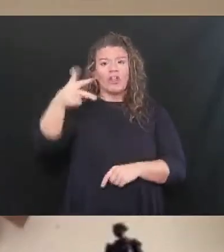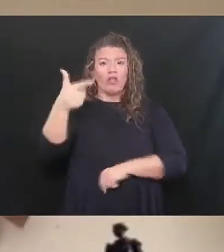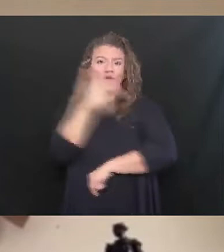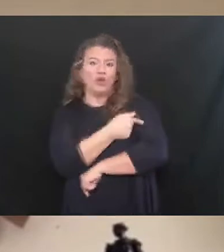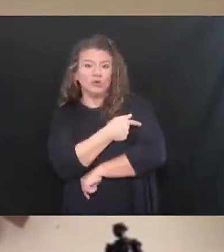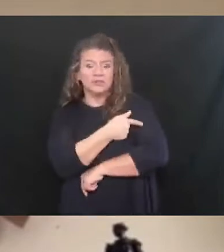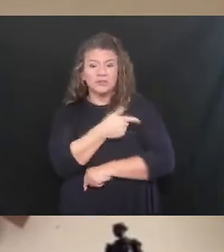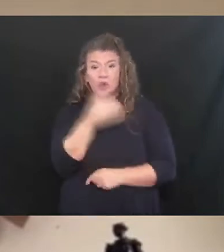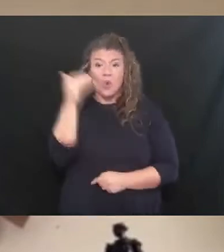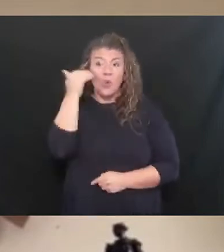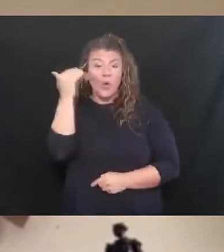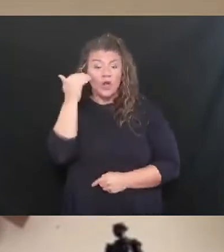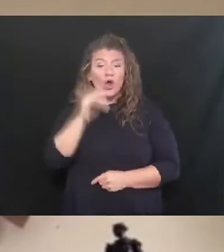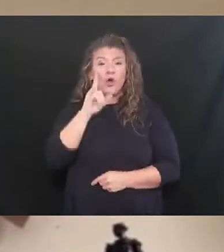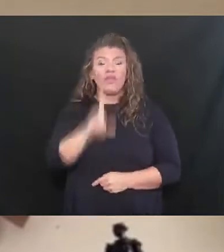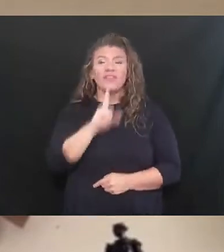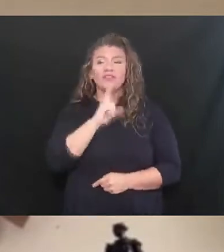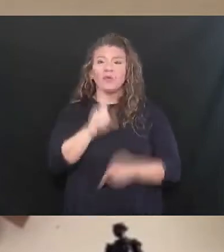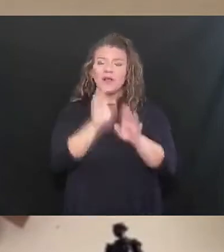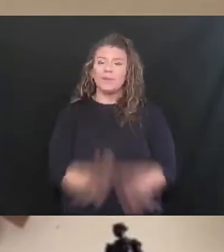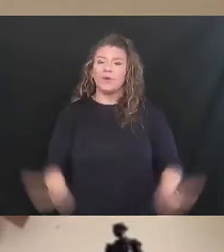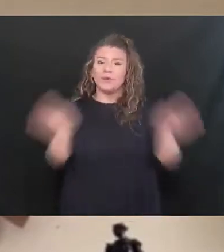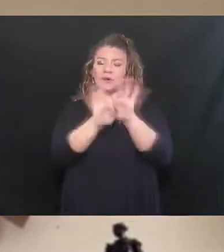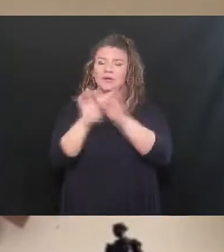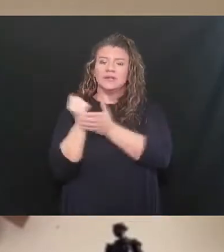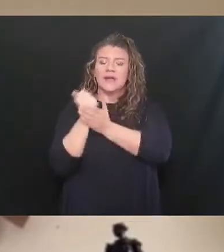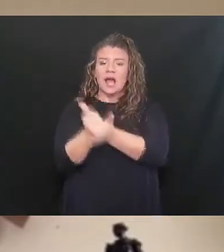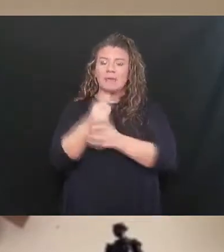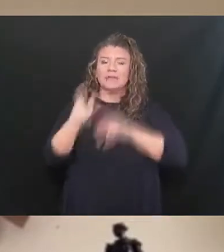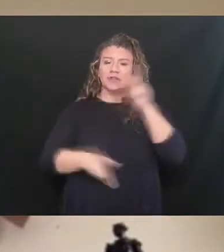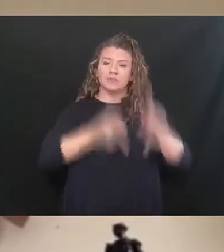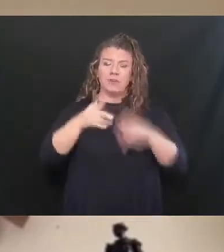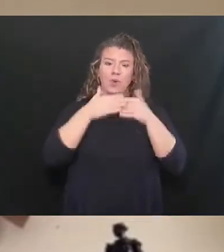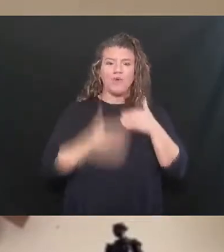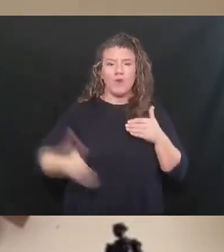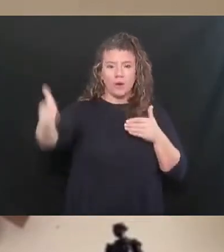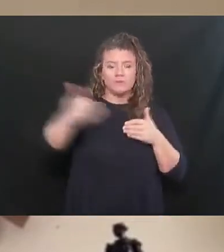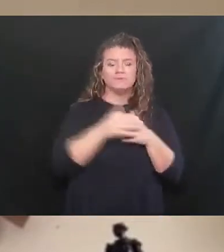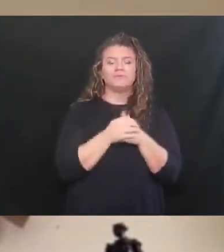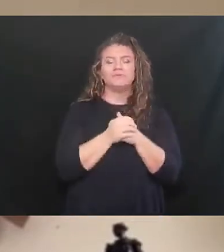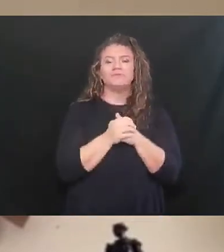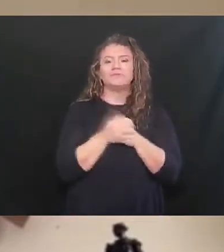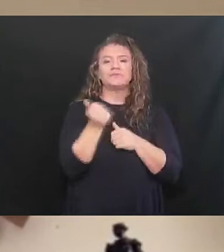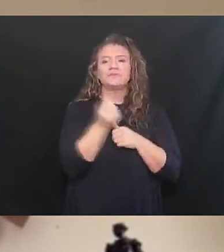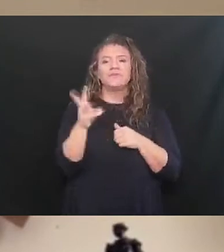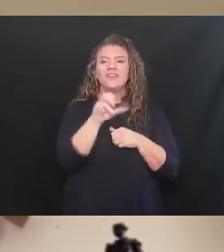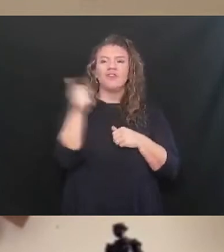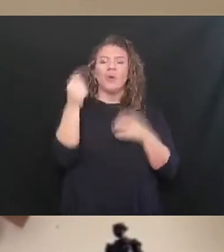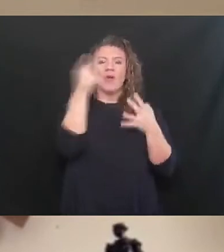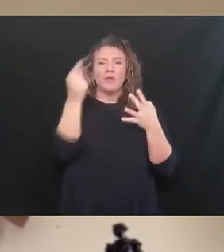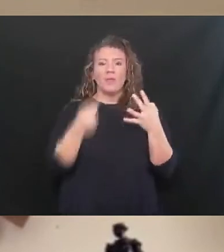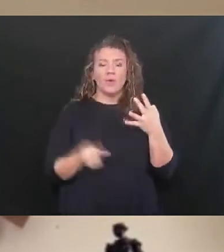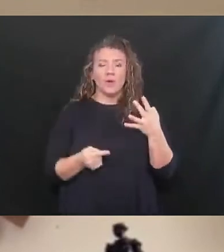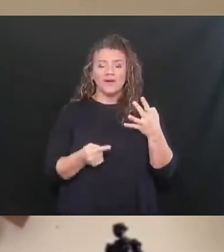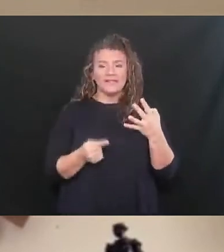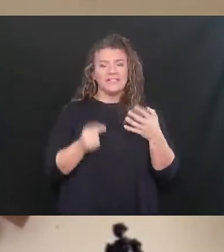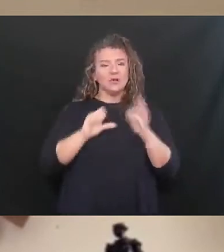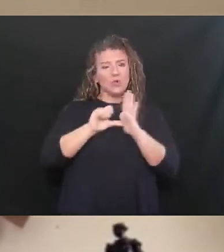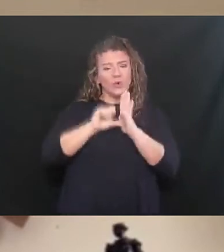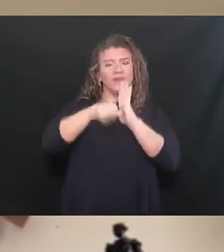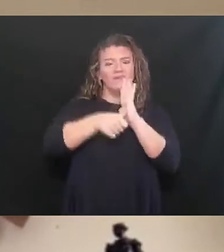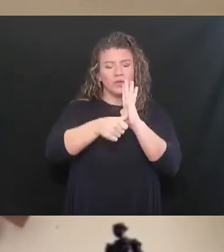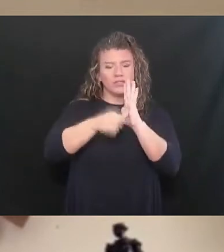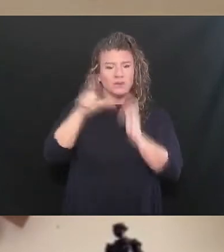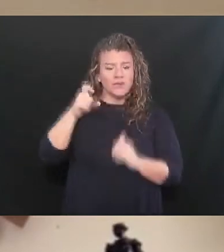know it is significantly important to helping those folks going forward. A couple other points of data just to reinforce the